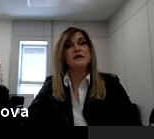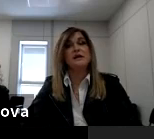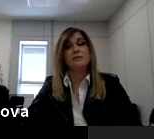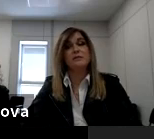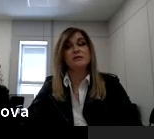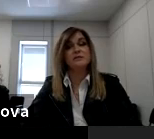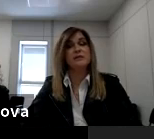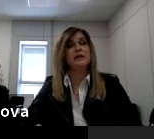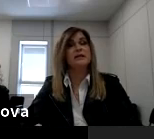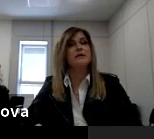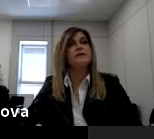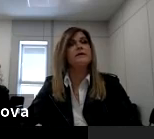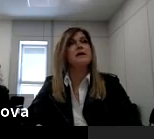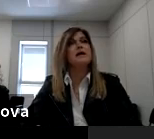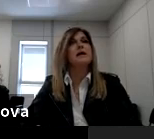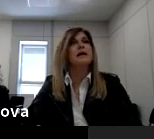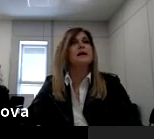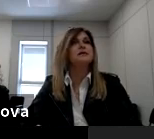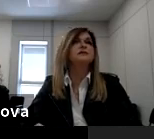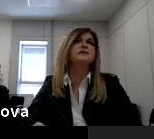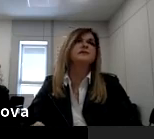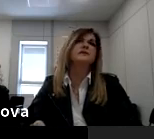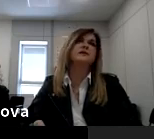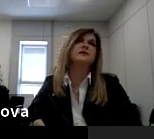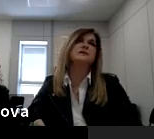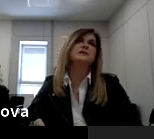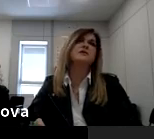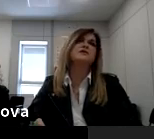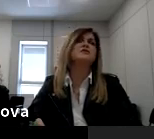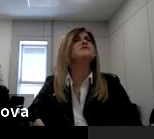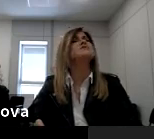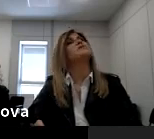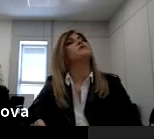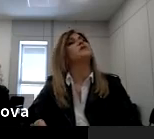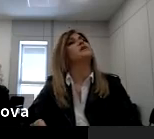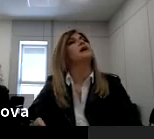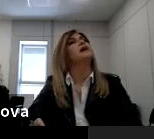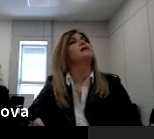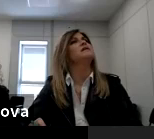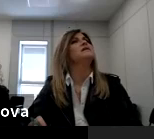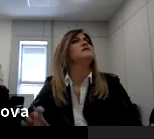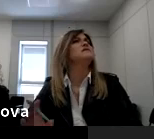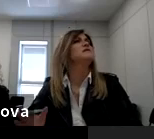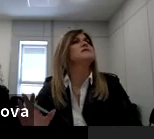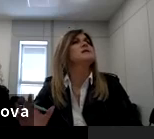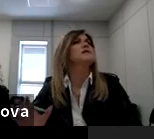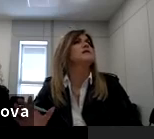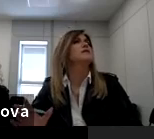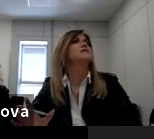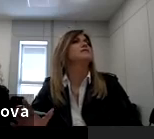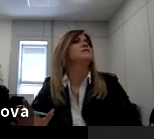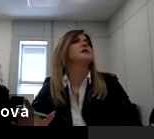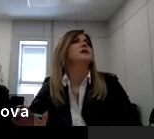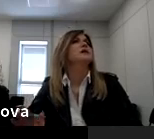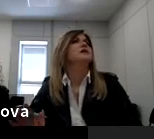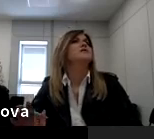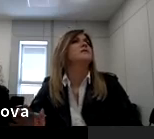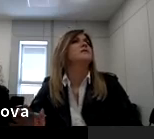use TCI power supply here, and the dimensions of the line is something